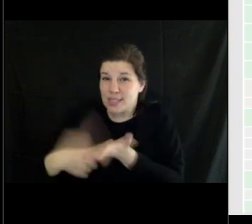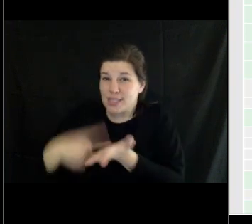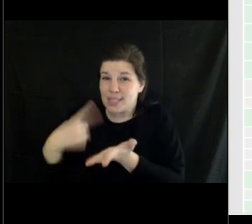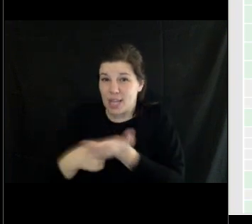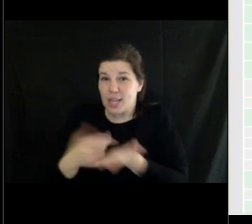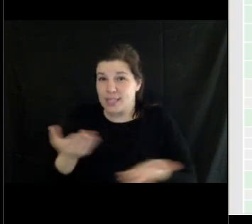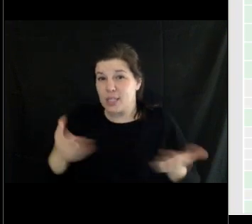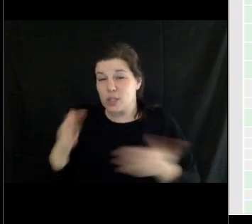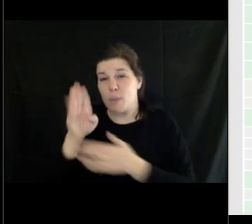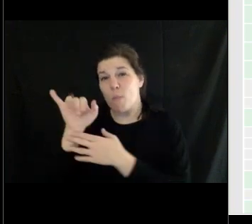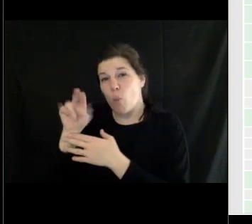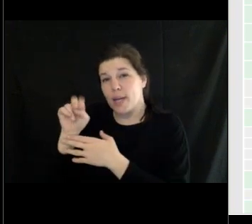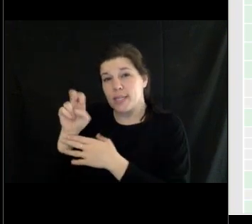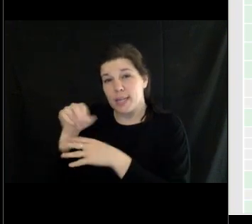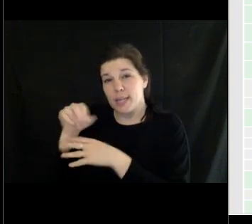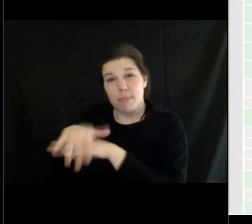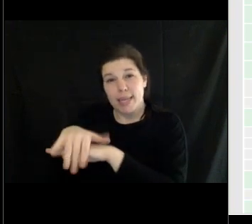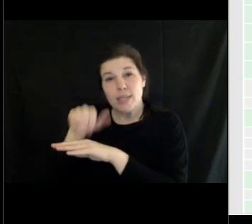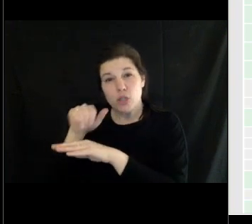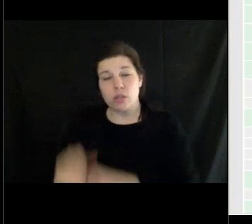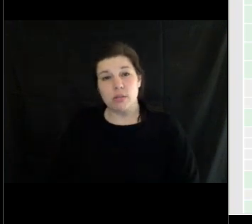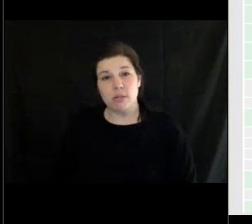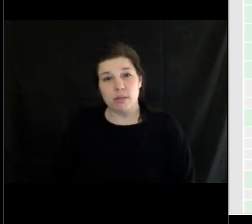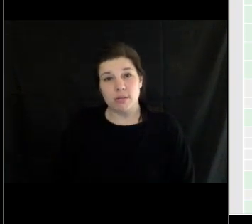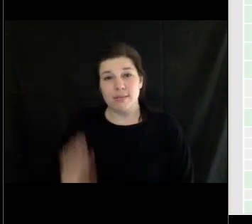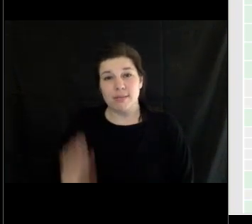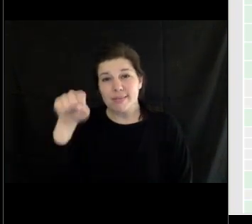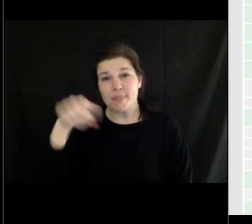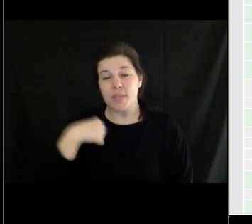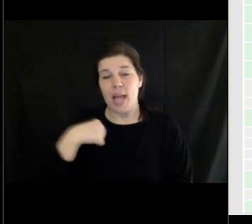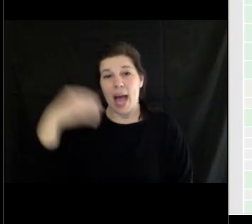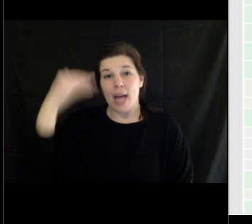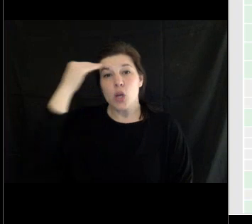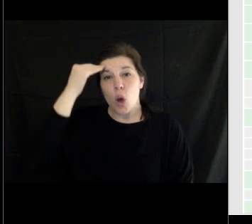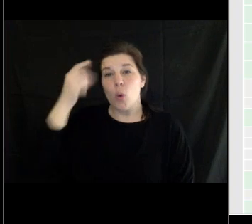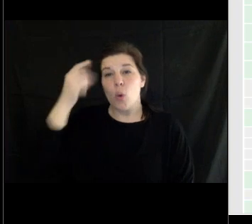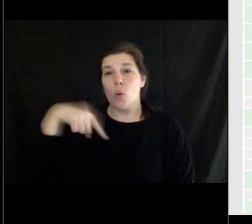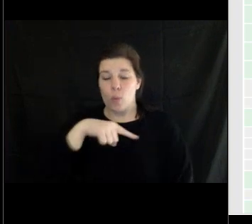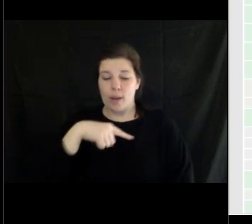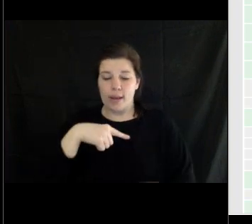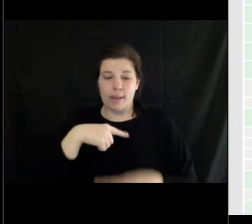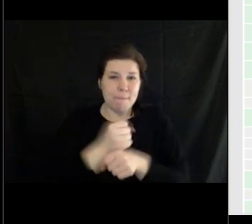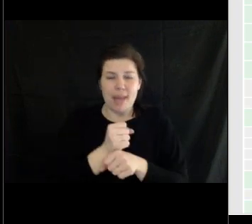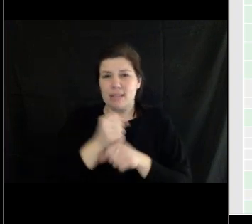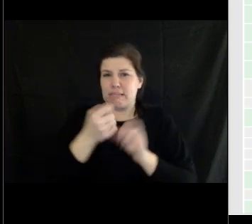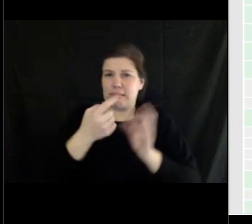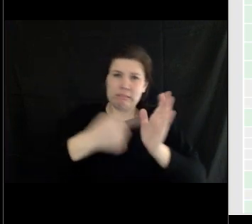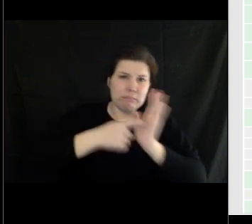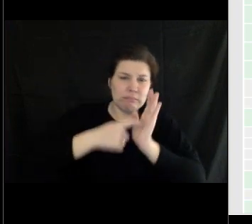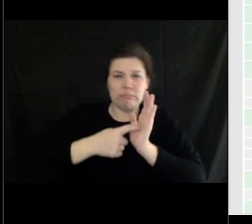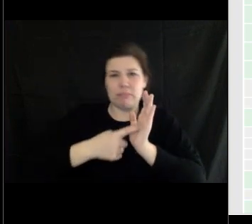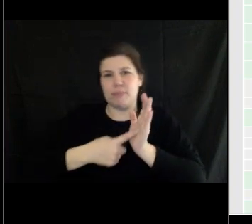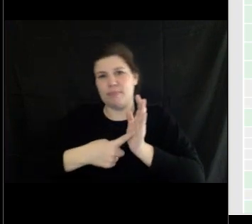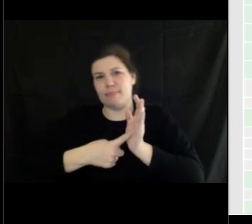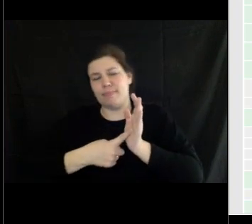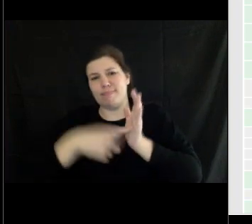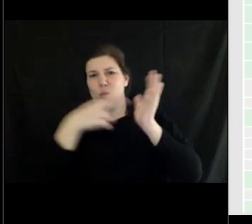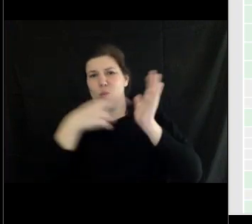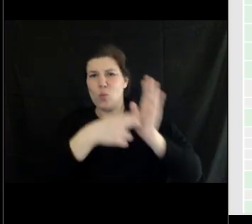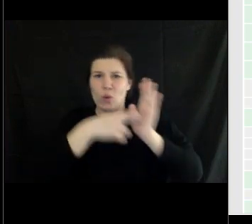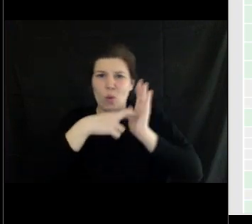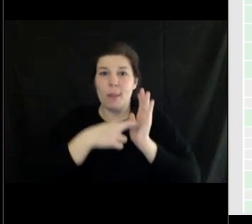Boynton Beach. Yeah, I know we made demands for the city manager to